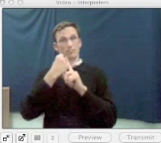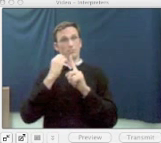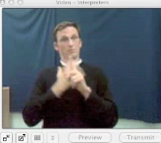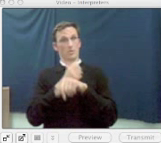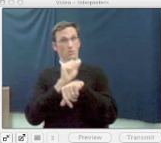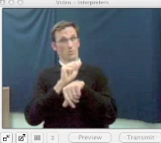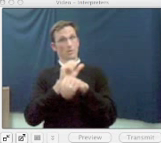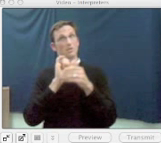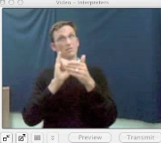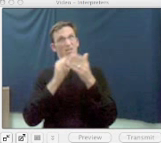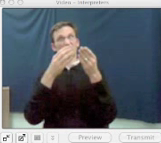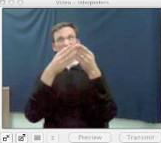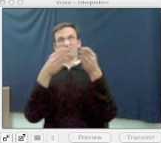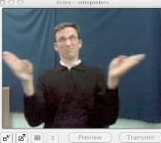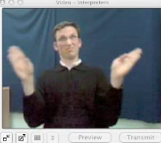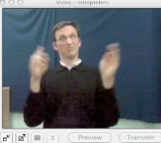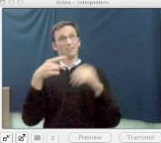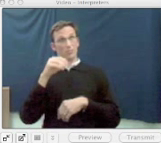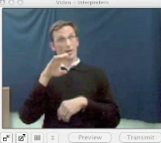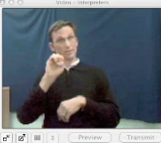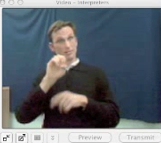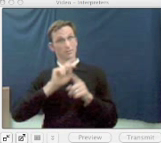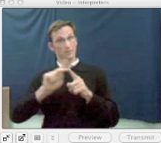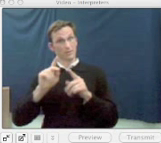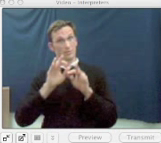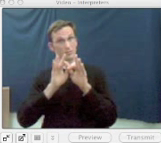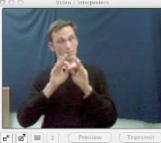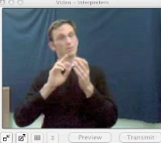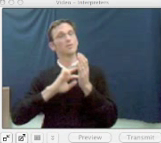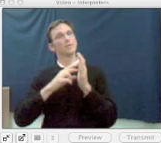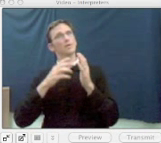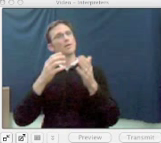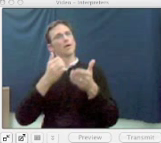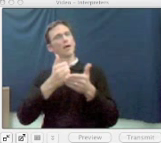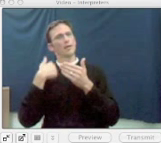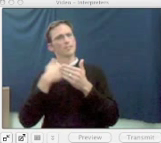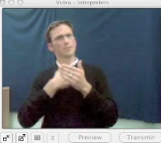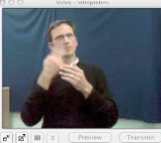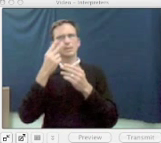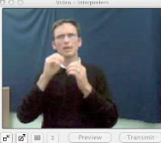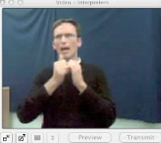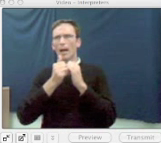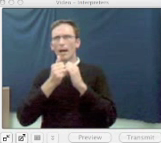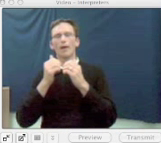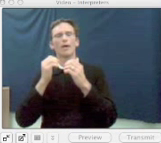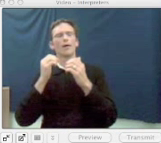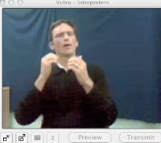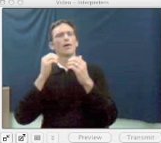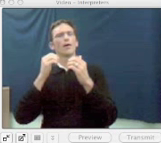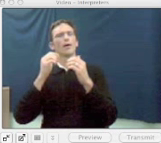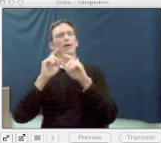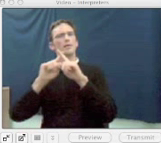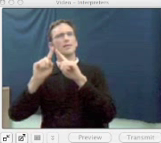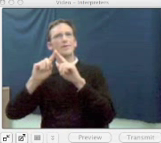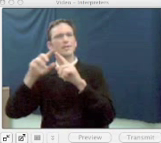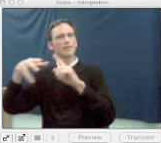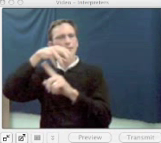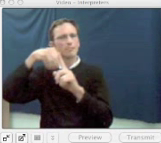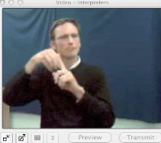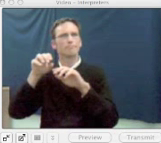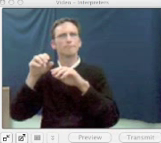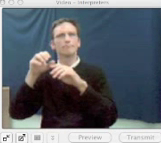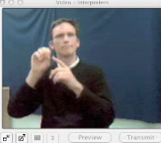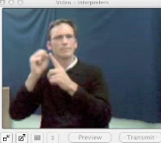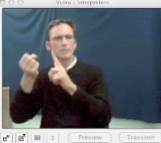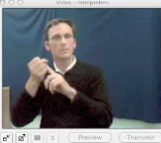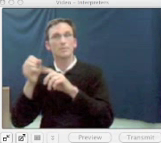this practice profession way, actually allows us to see the overlap of business interpreters with legal